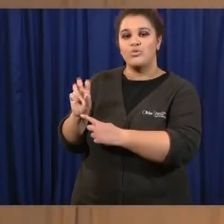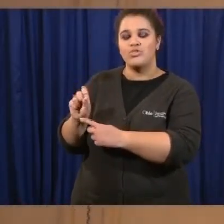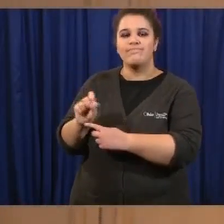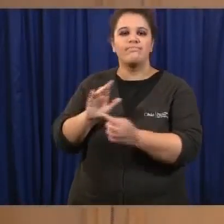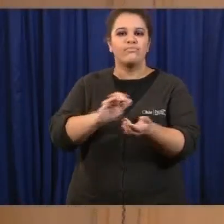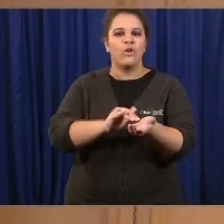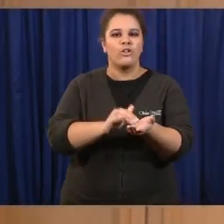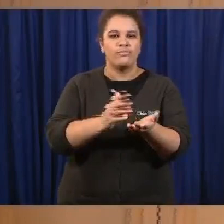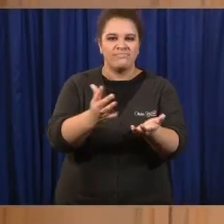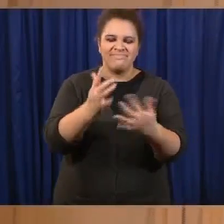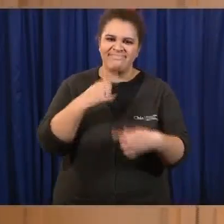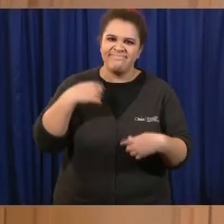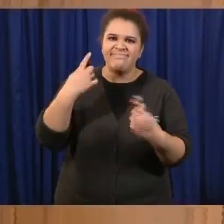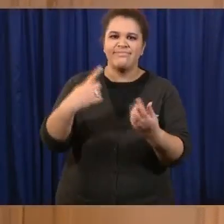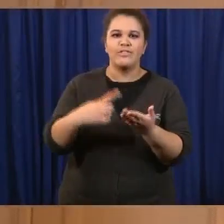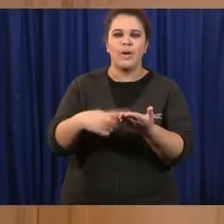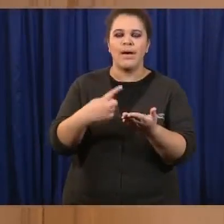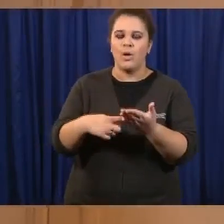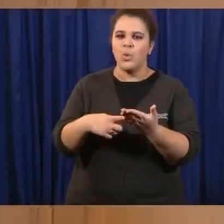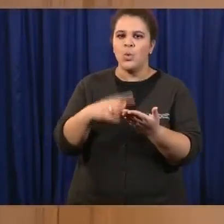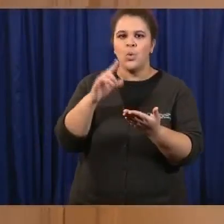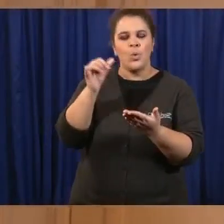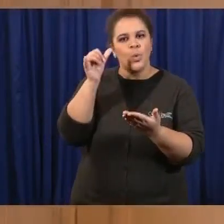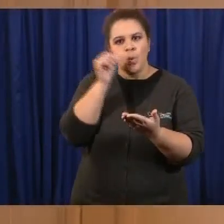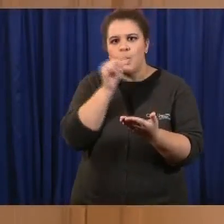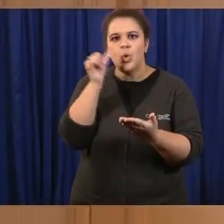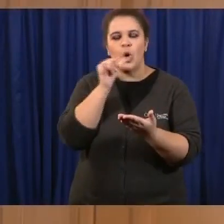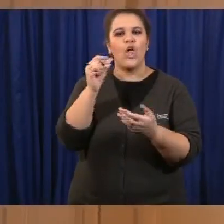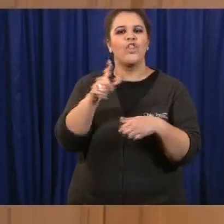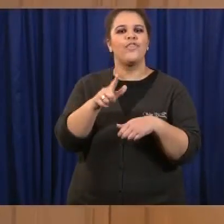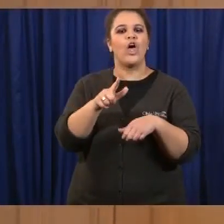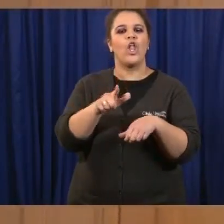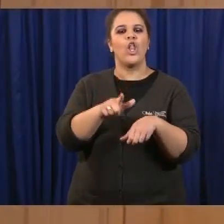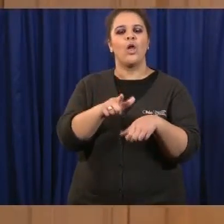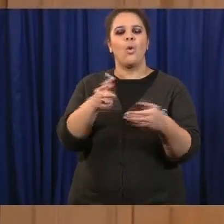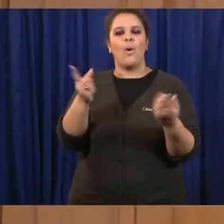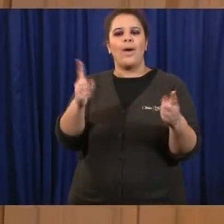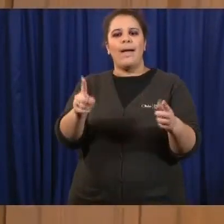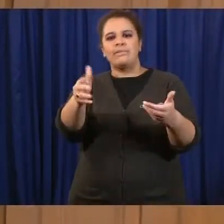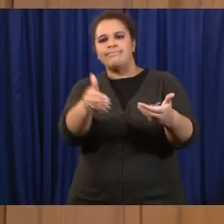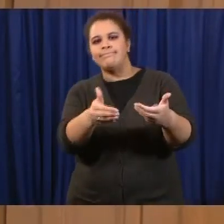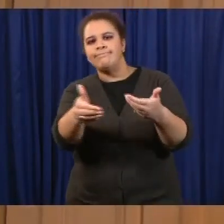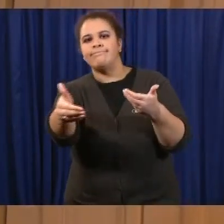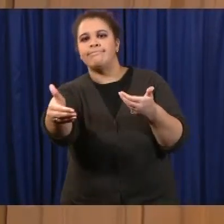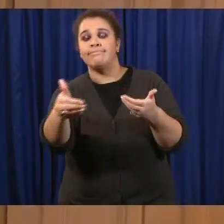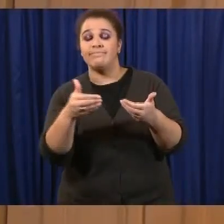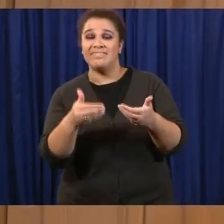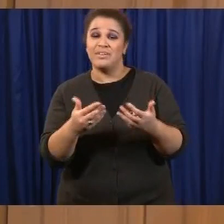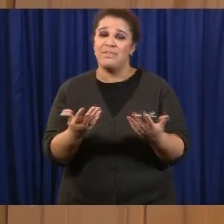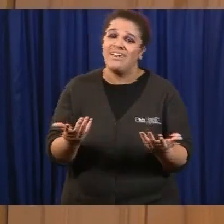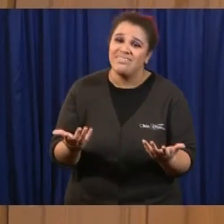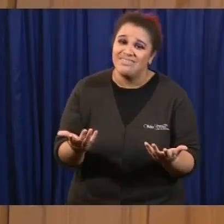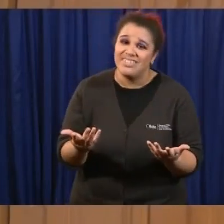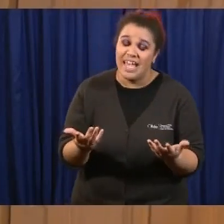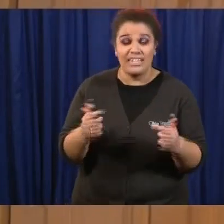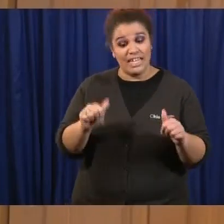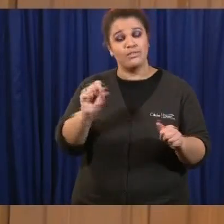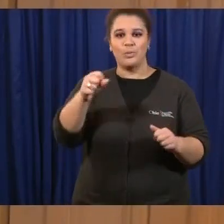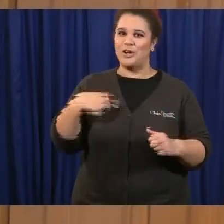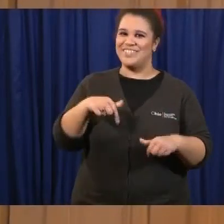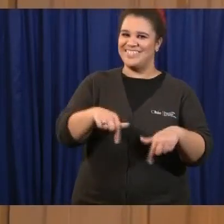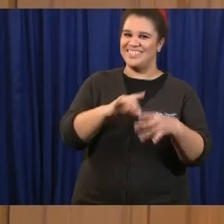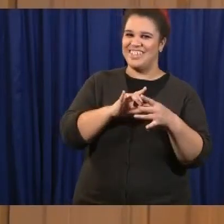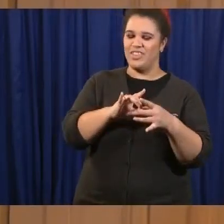haul and, you know, how we're all sort of in this marathon. But for children, time feels a lot longer just because they've had less of